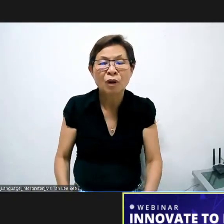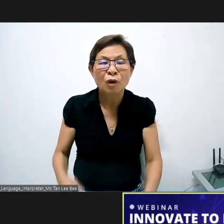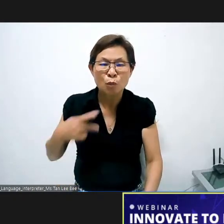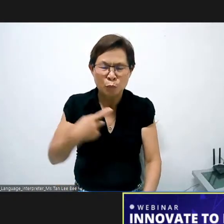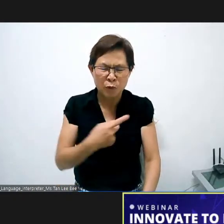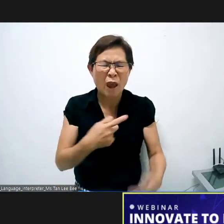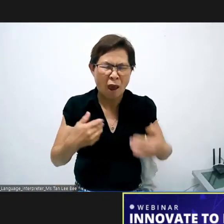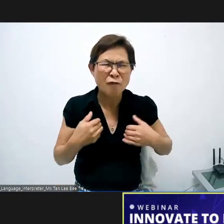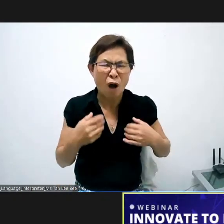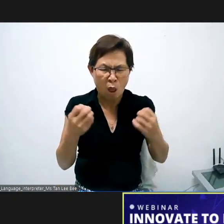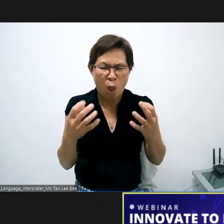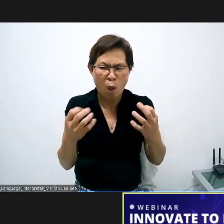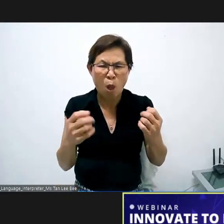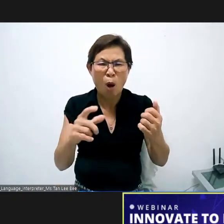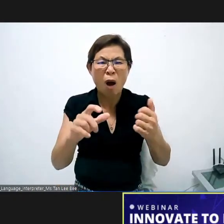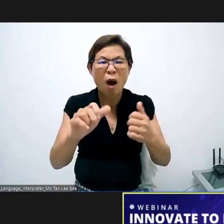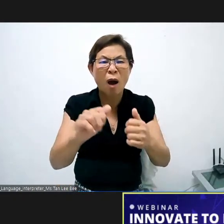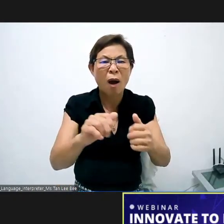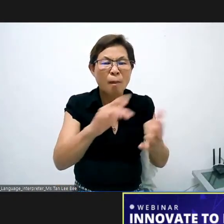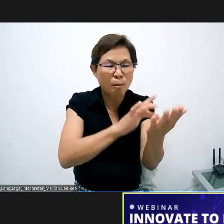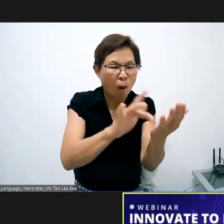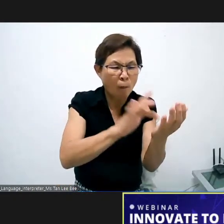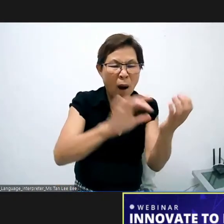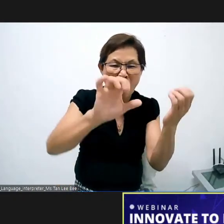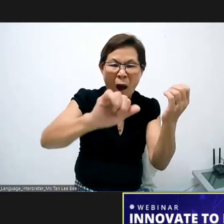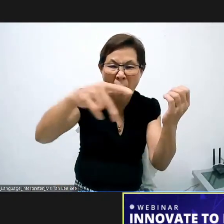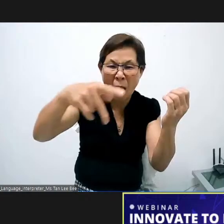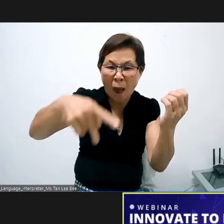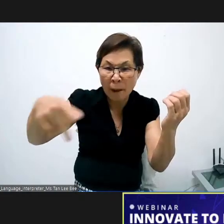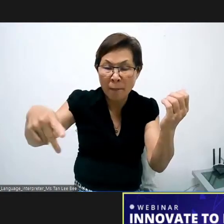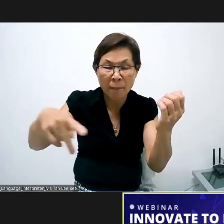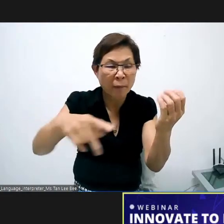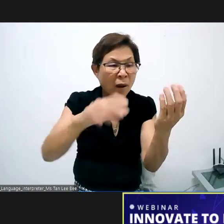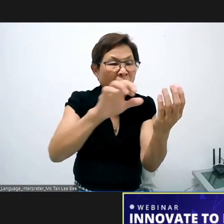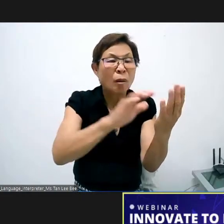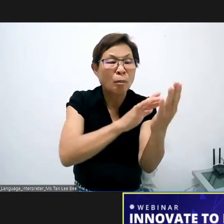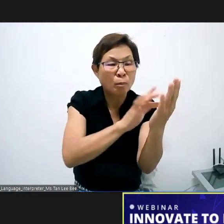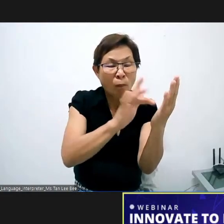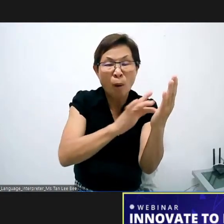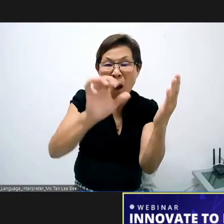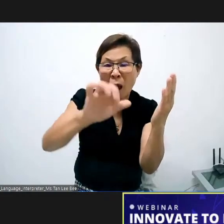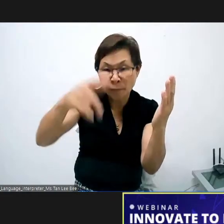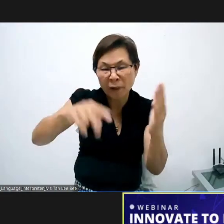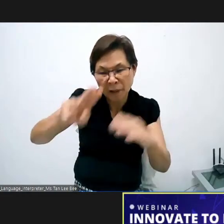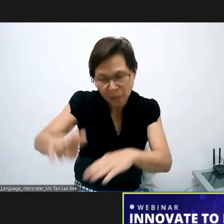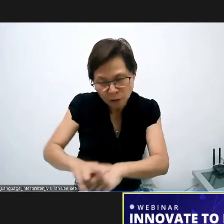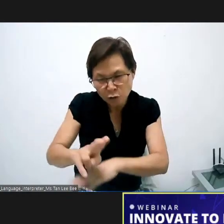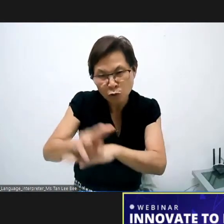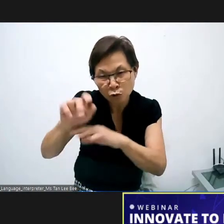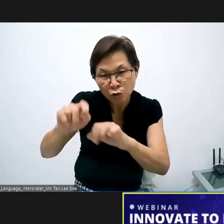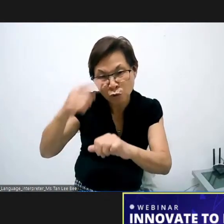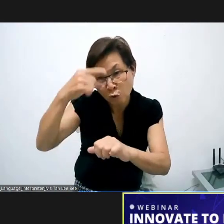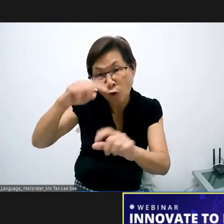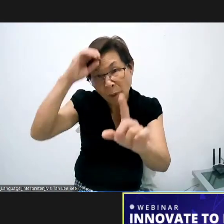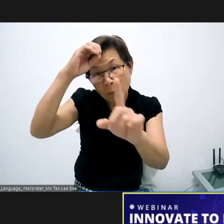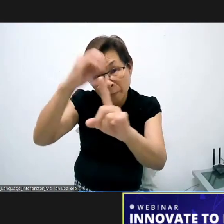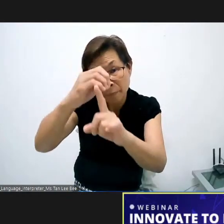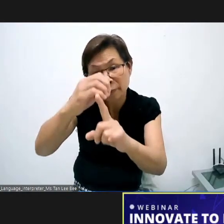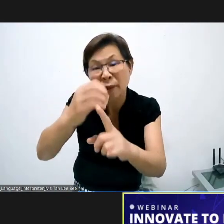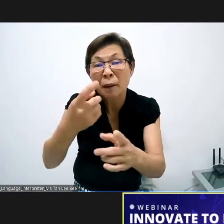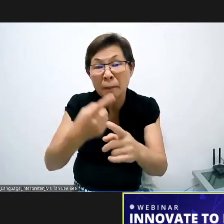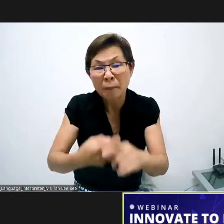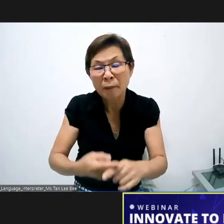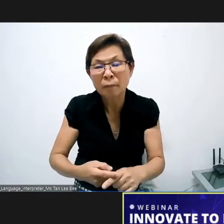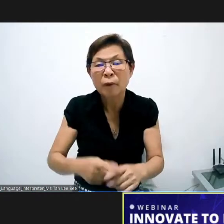several apps, mobile app that can be used for that purpose. But then once